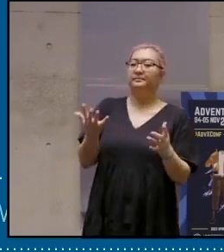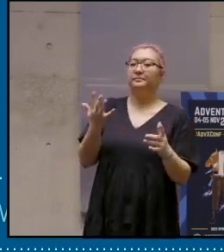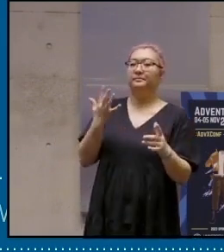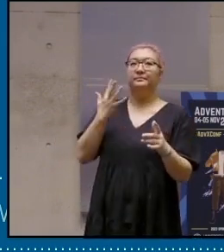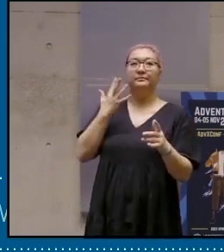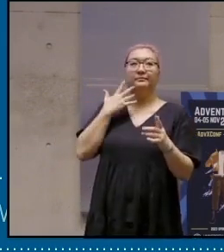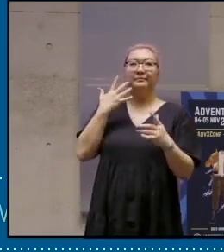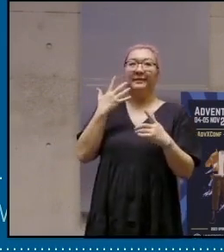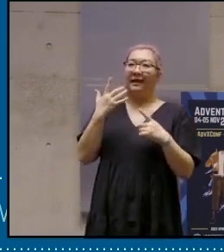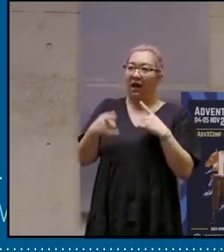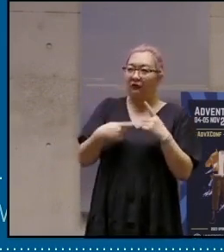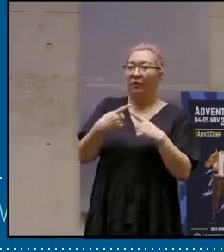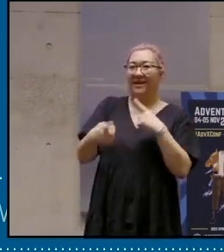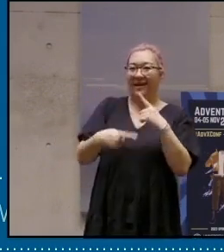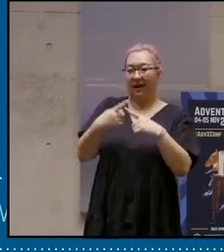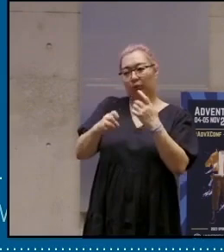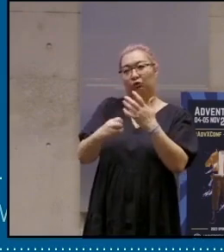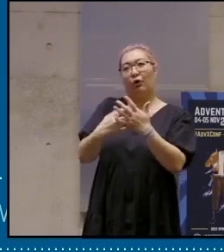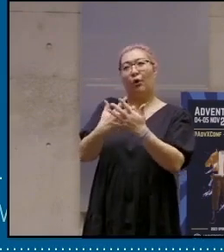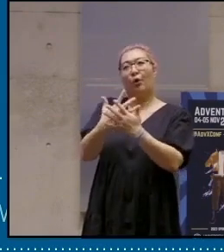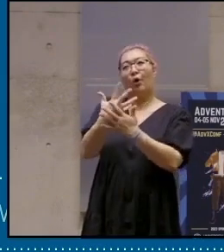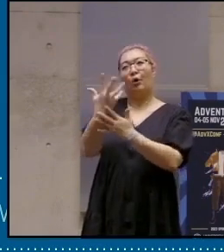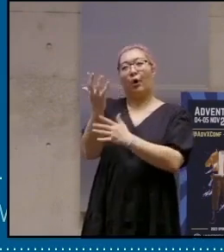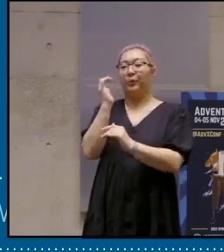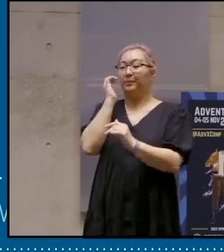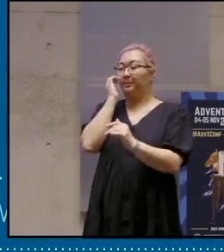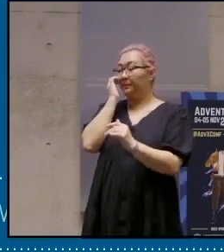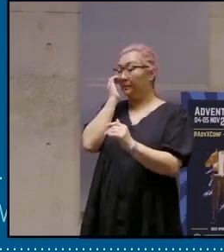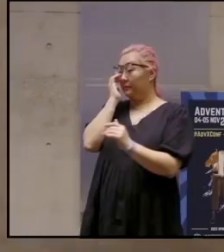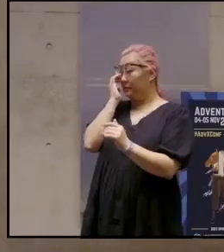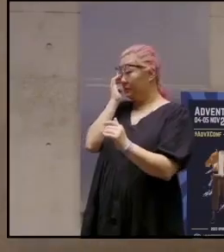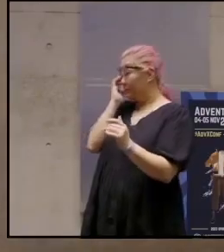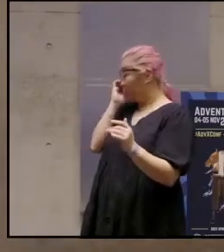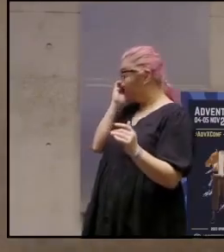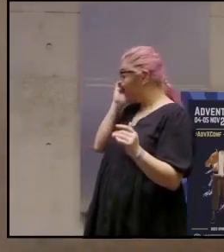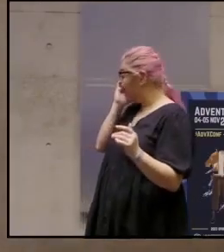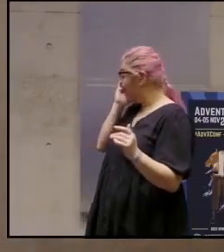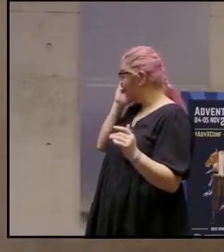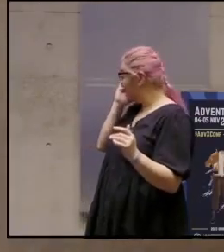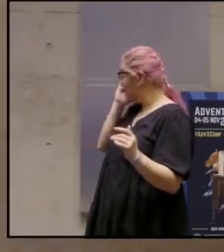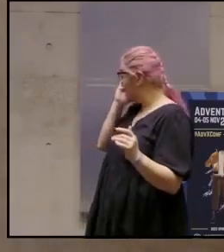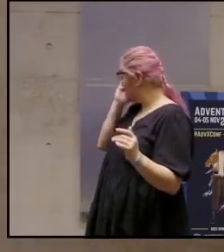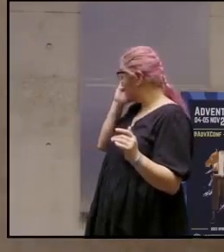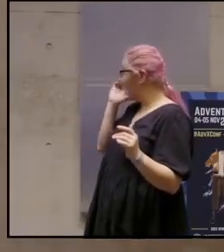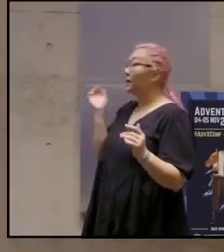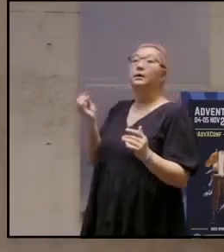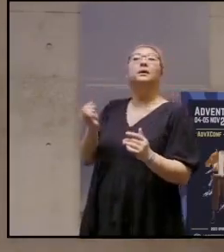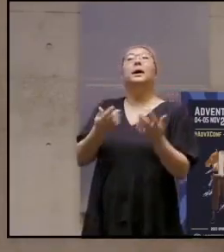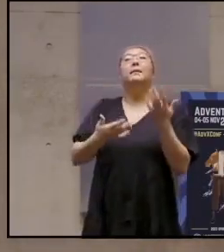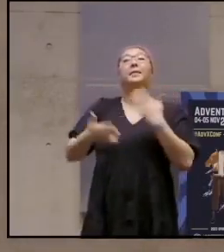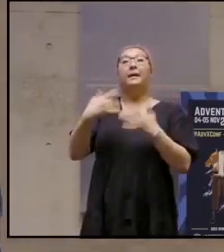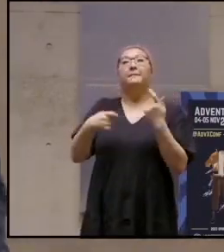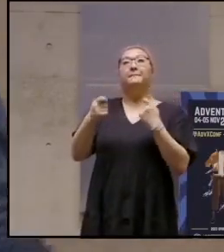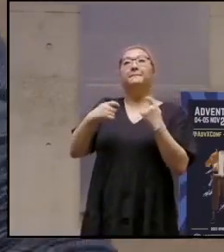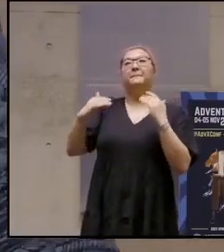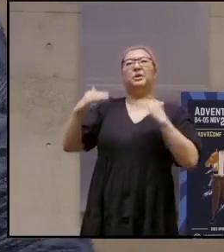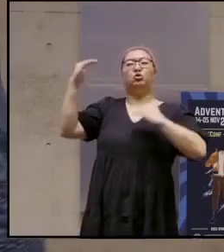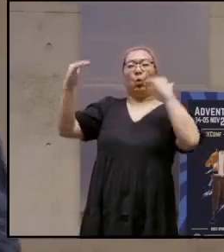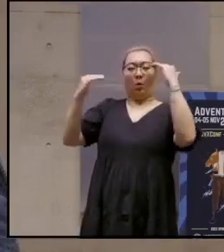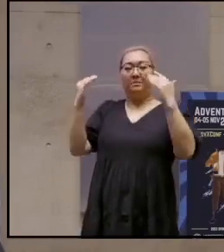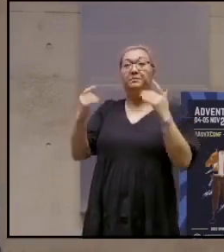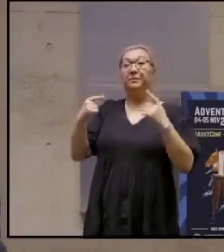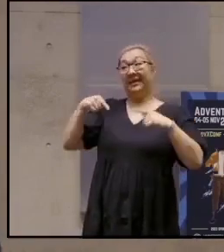natural that we want to make use of more and more sophisticated narrative tools. So the goal of this talk is relatively modest. It's